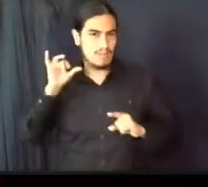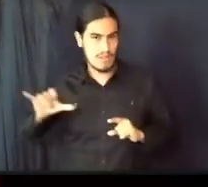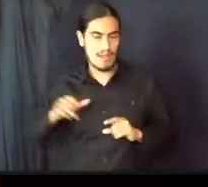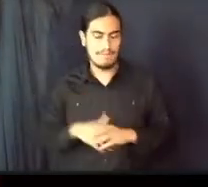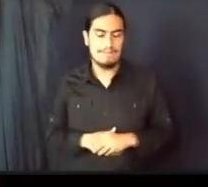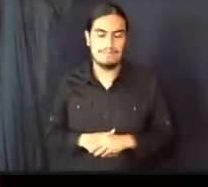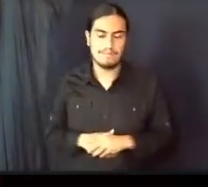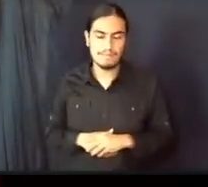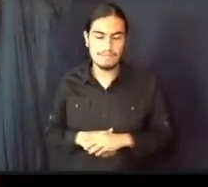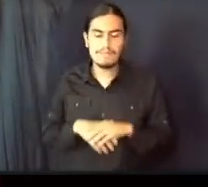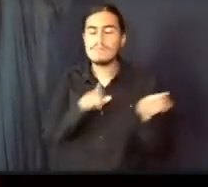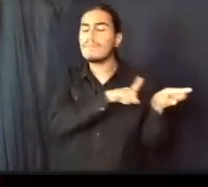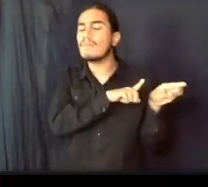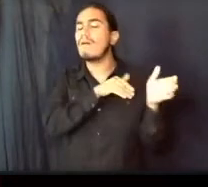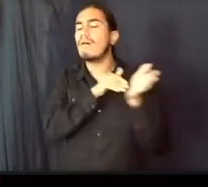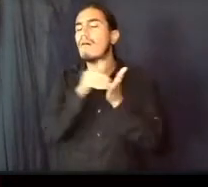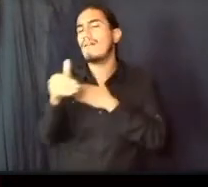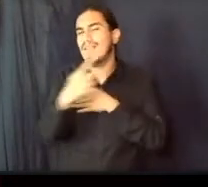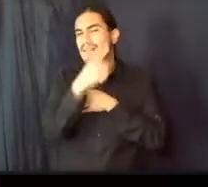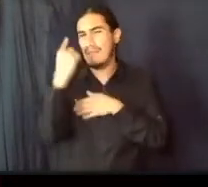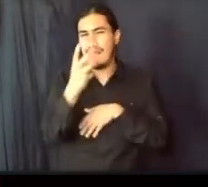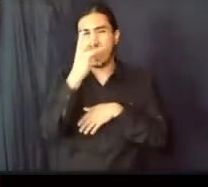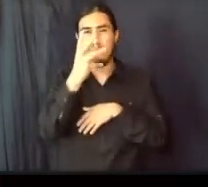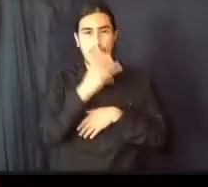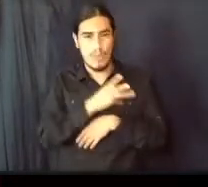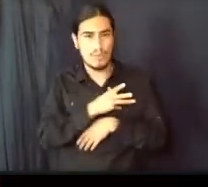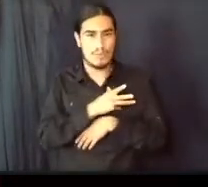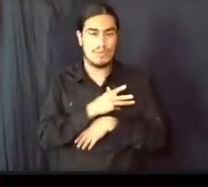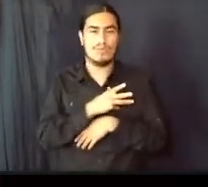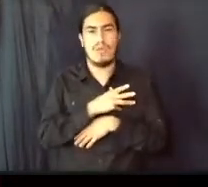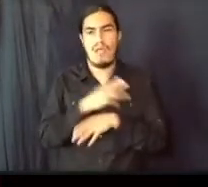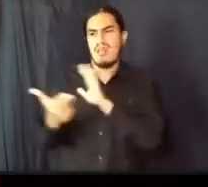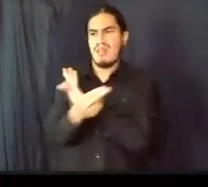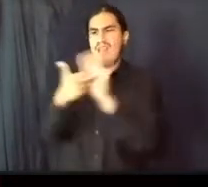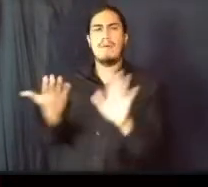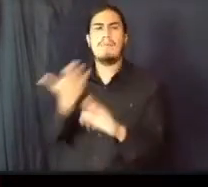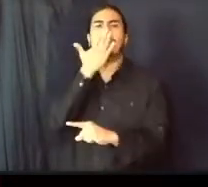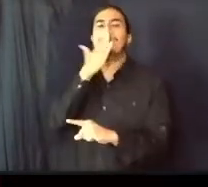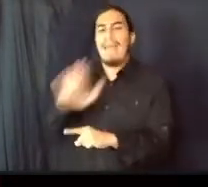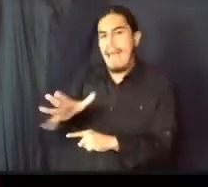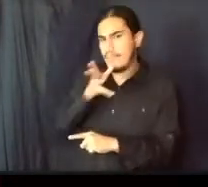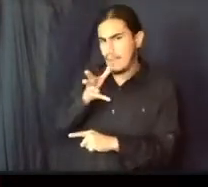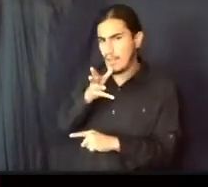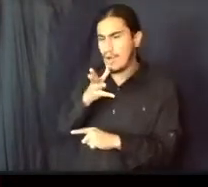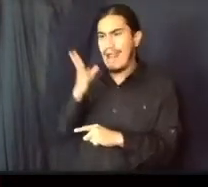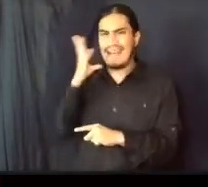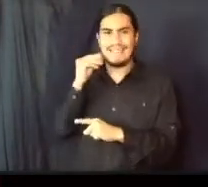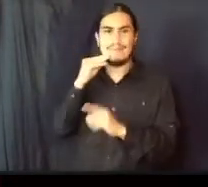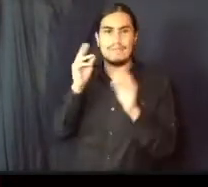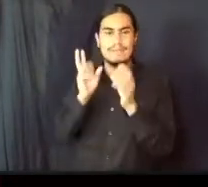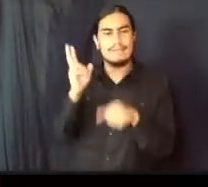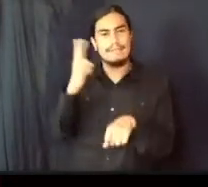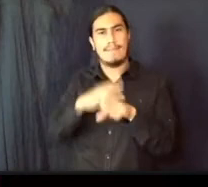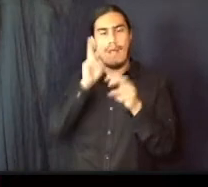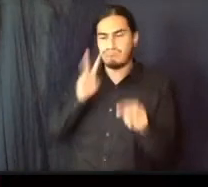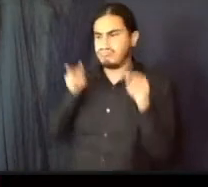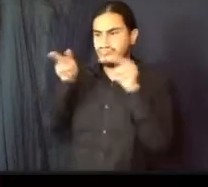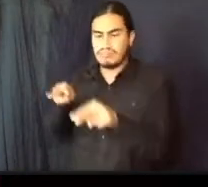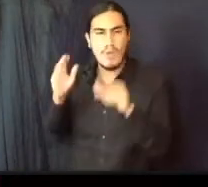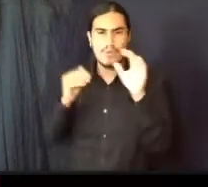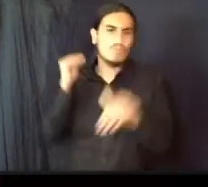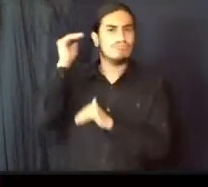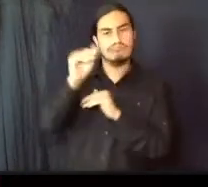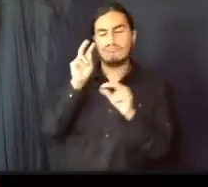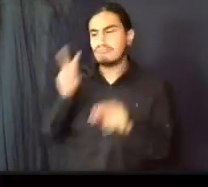as bad mothers and over-policed. This is also important with regard to the cases of Christy Schwundeck and De Mariam